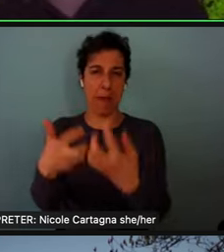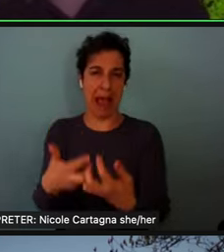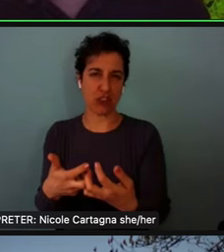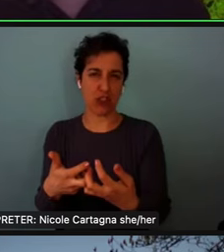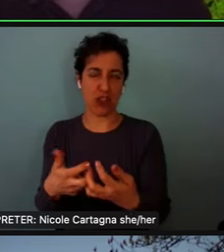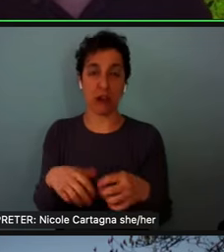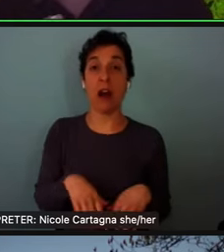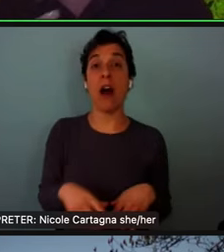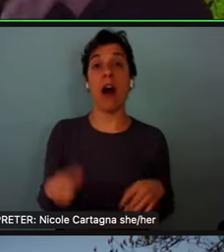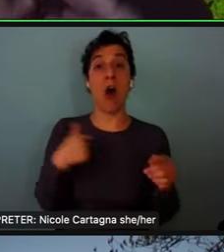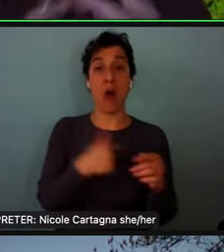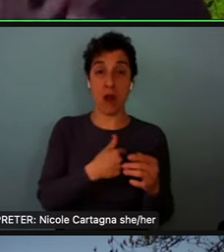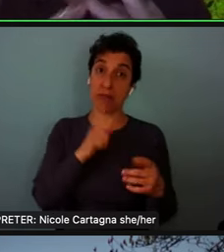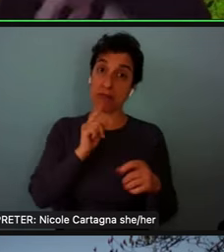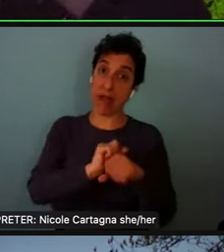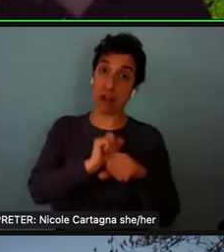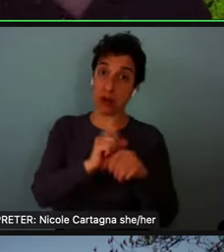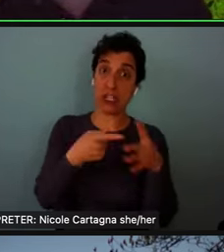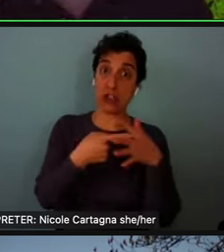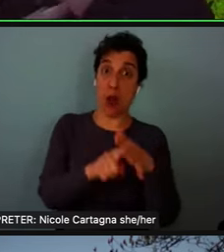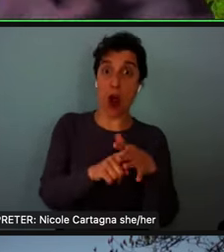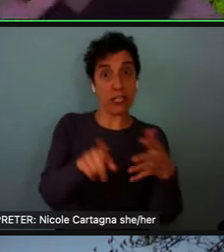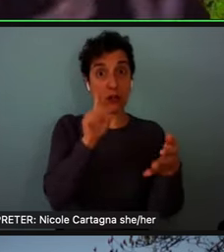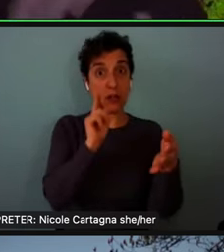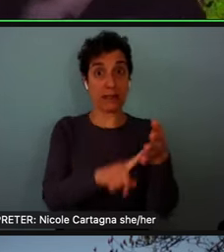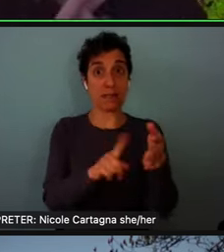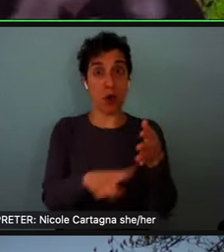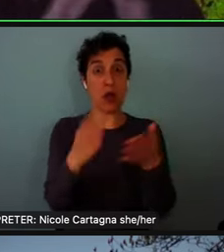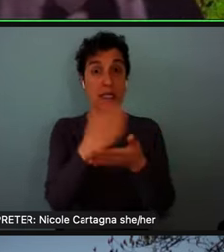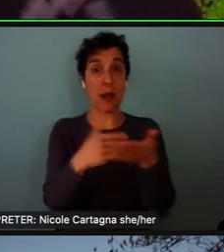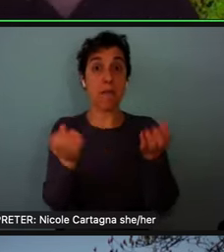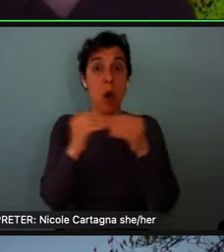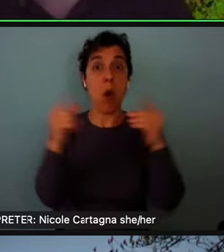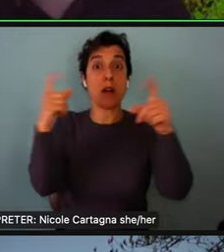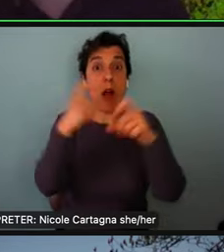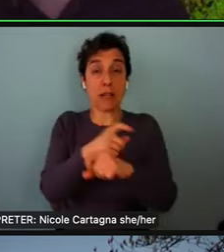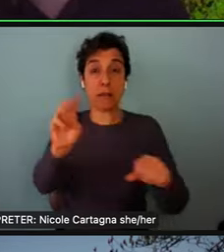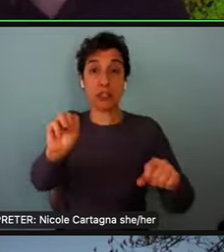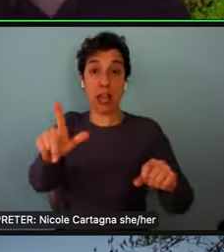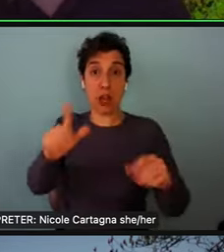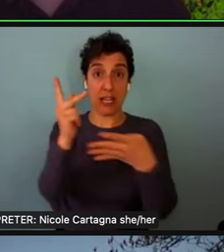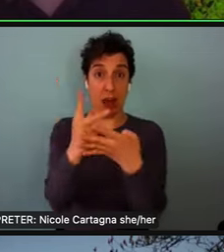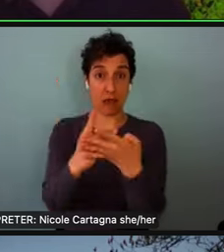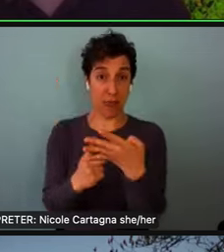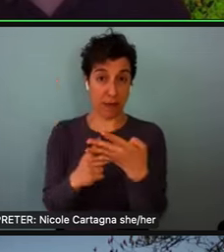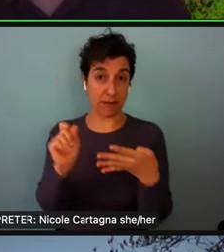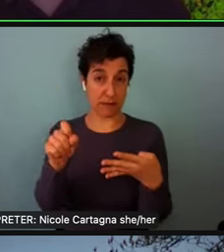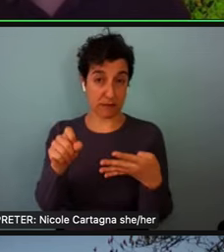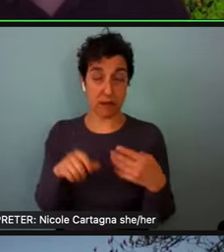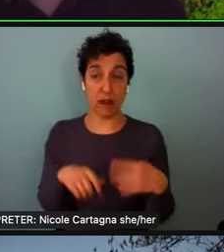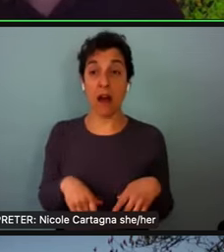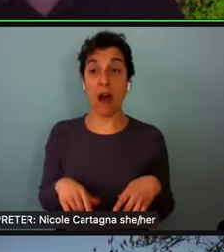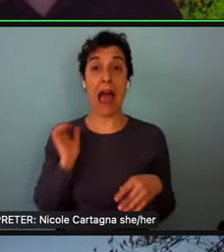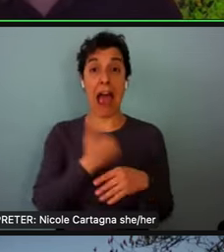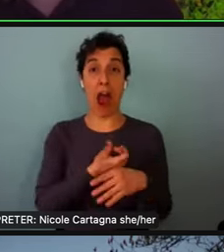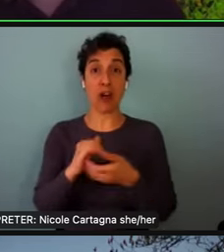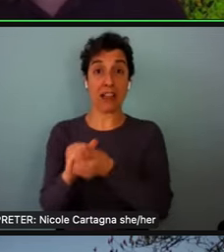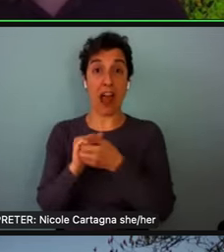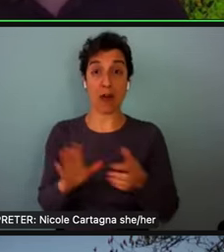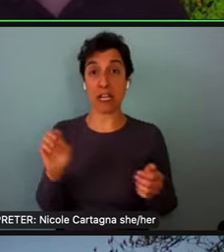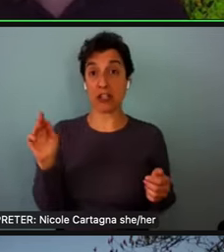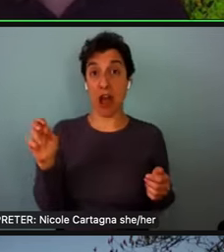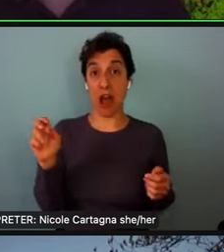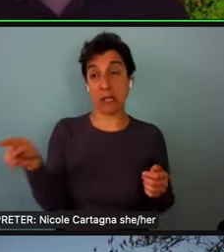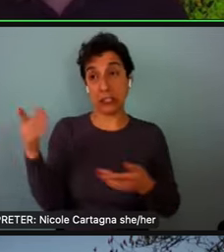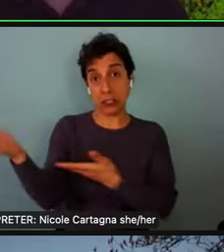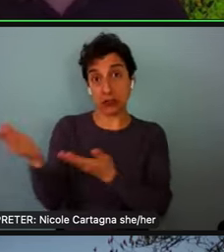And we have actually started exploring some more complicated machine learning algorithms. And our collaborator, Simon, suggested to us